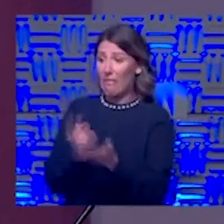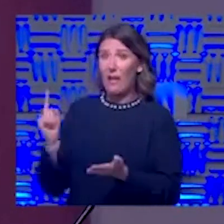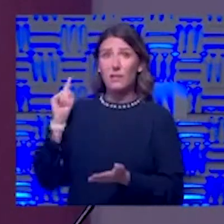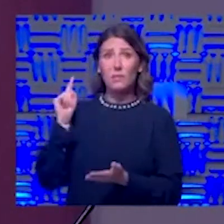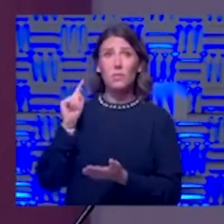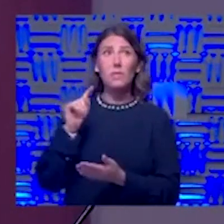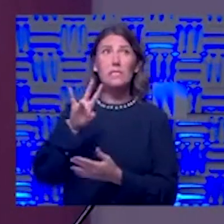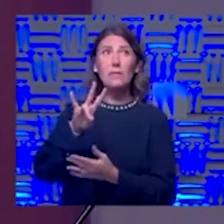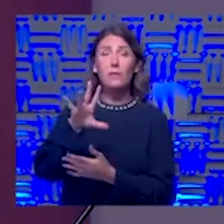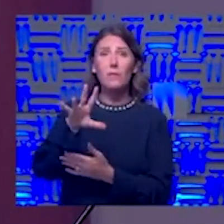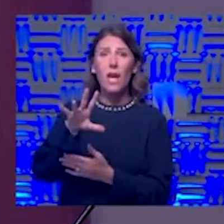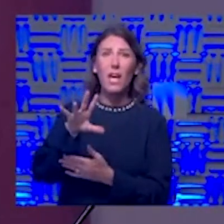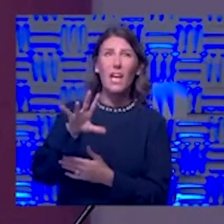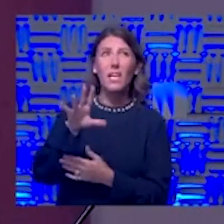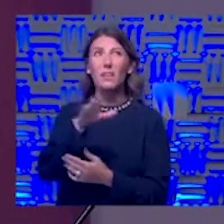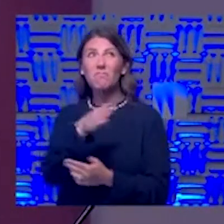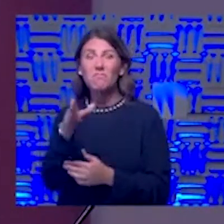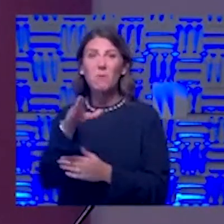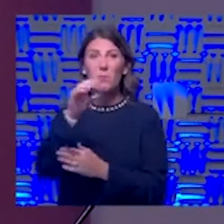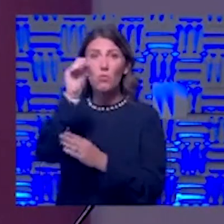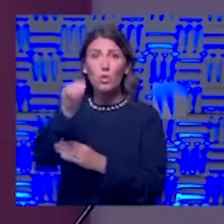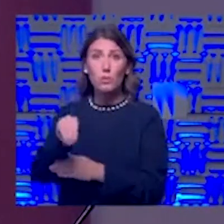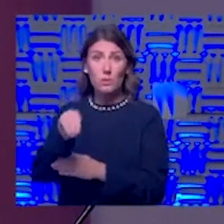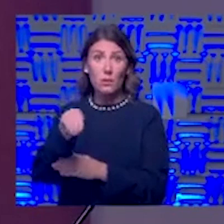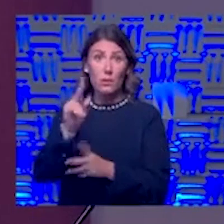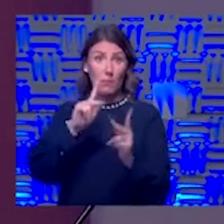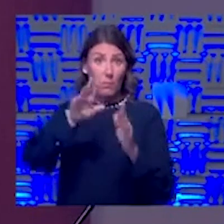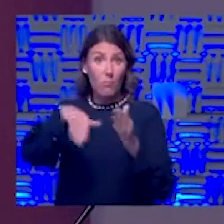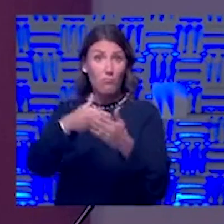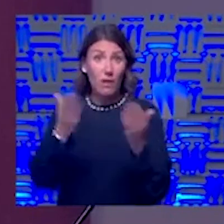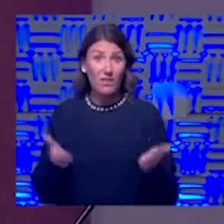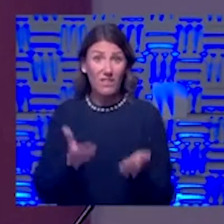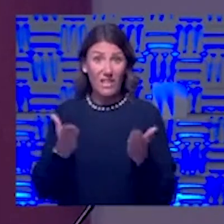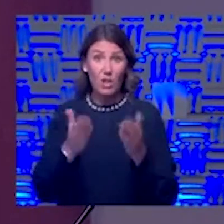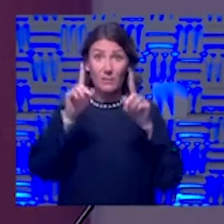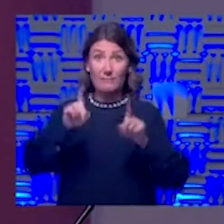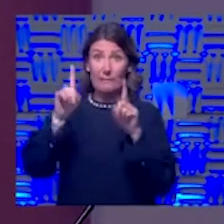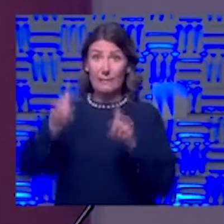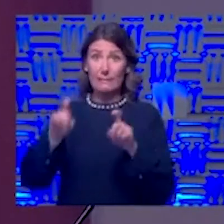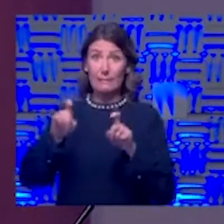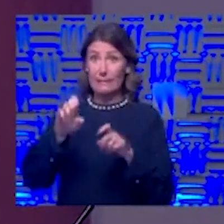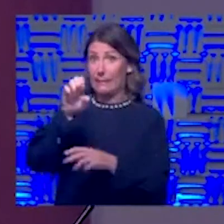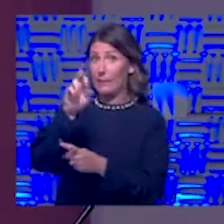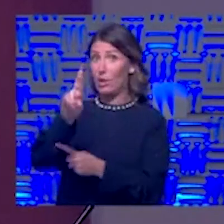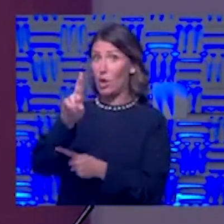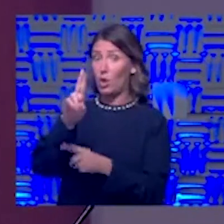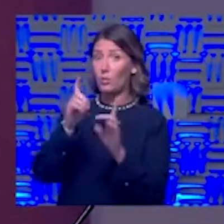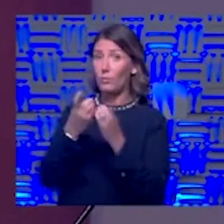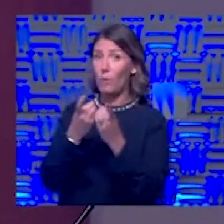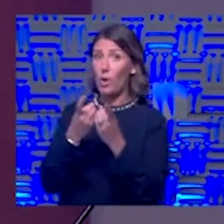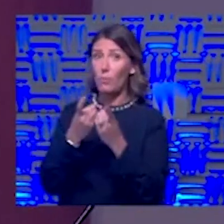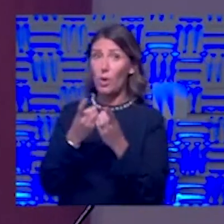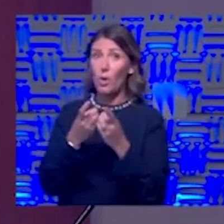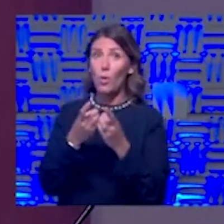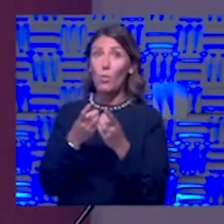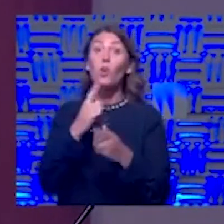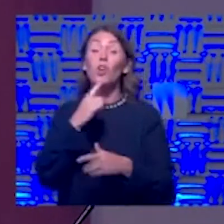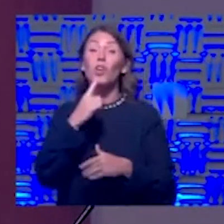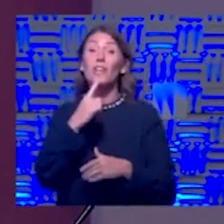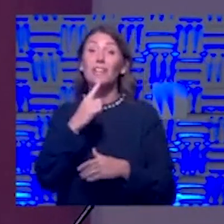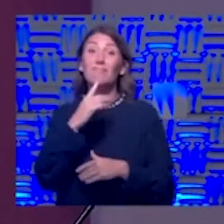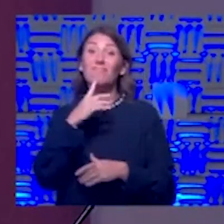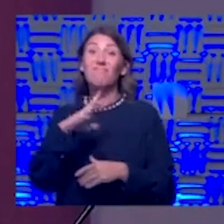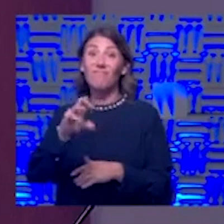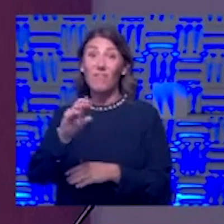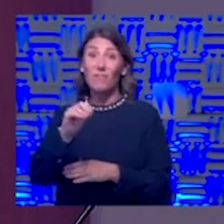75 or 76% of those that came to the emergency room got tested in our emergency department were under the age of 50. And that's